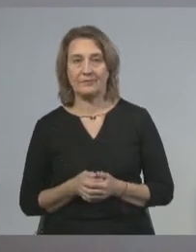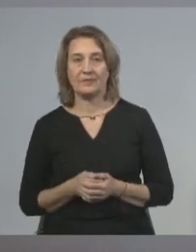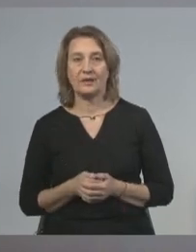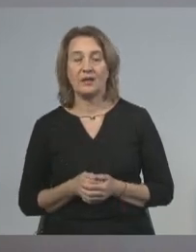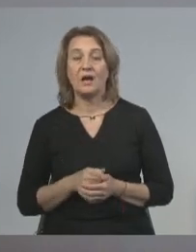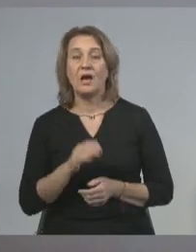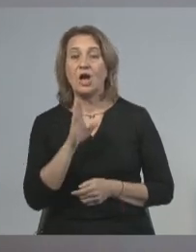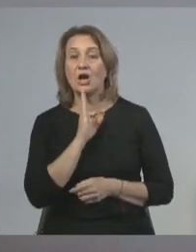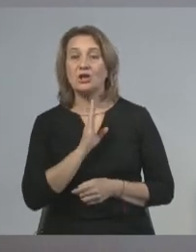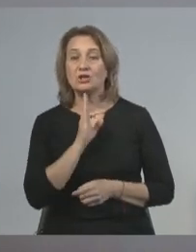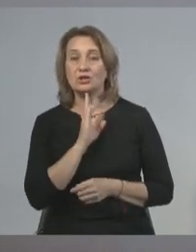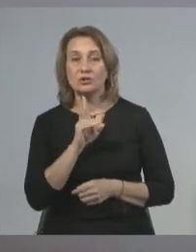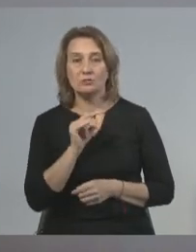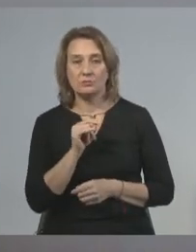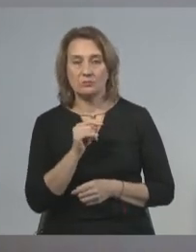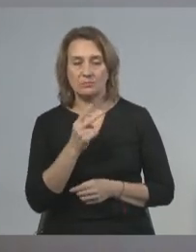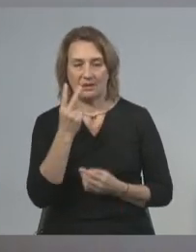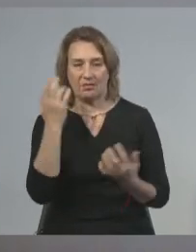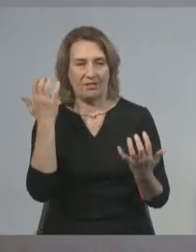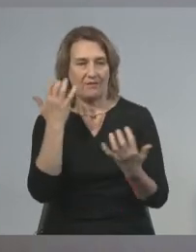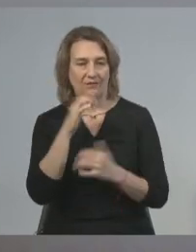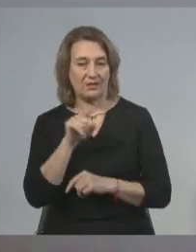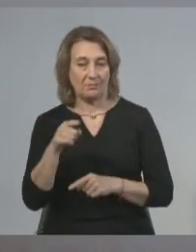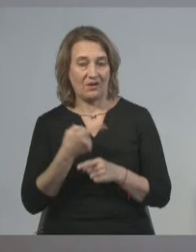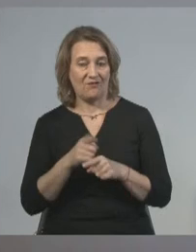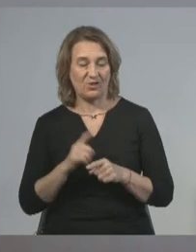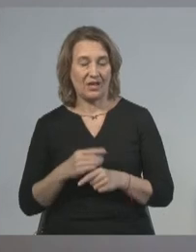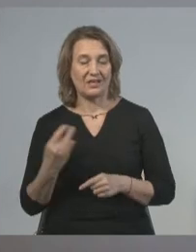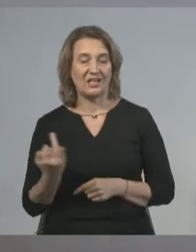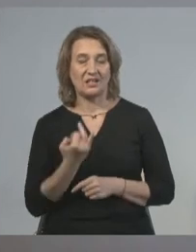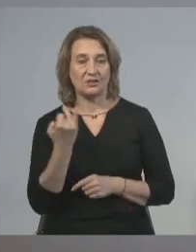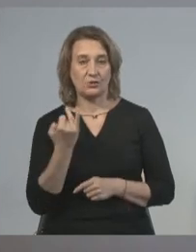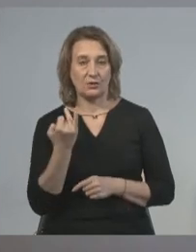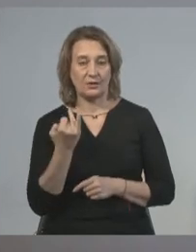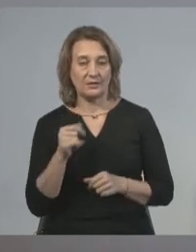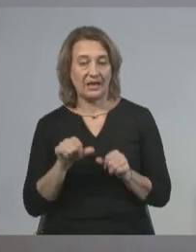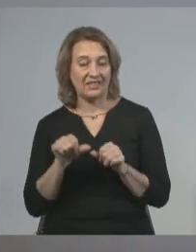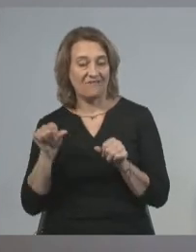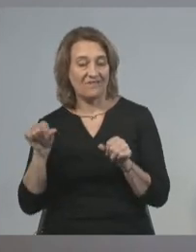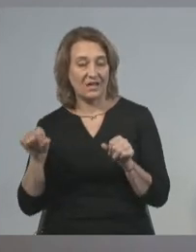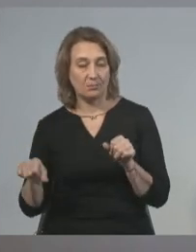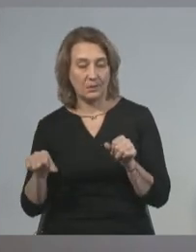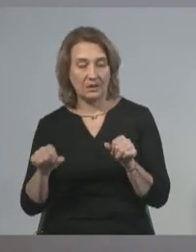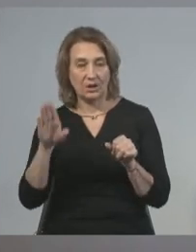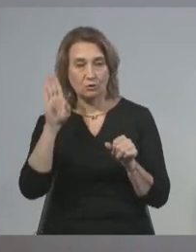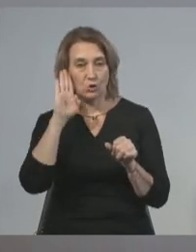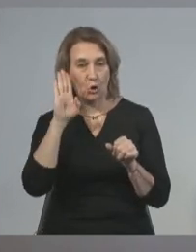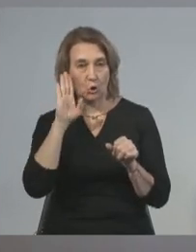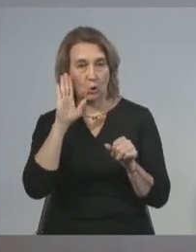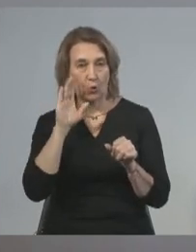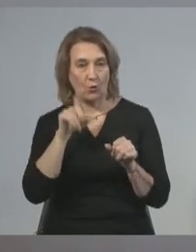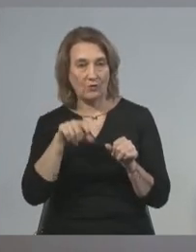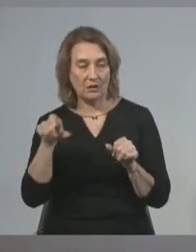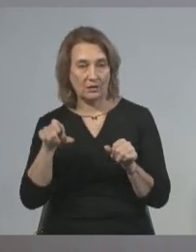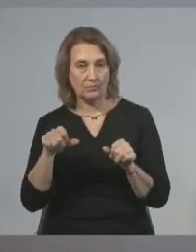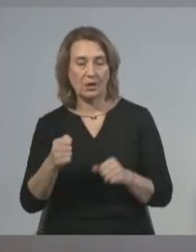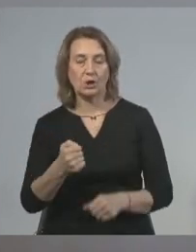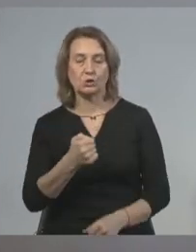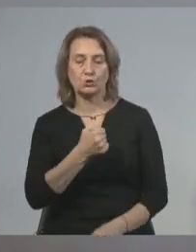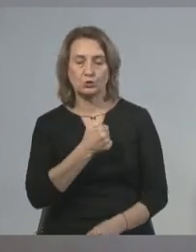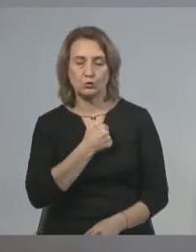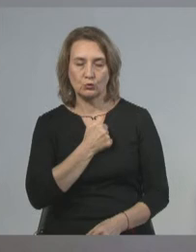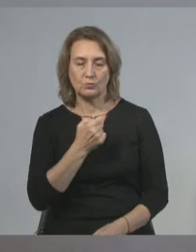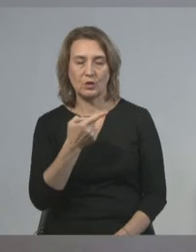daily newspapers when compared to men and especially uh it's it's very sad to say that women